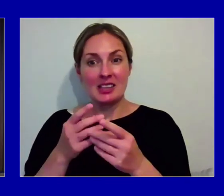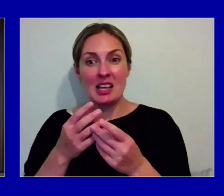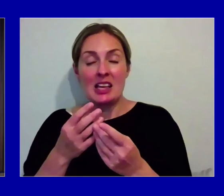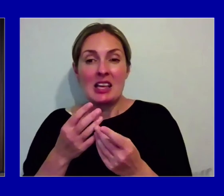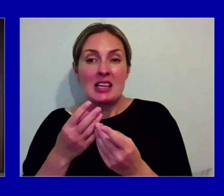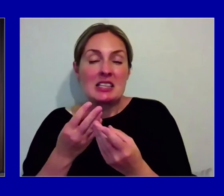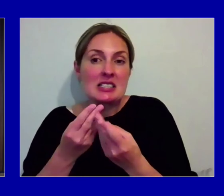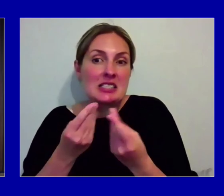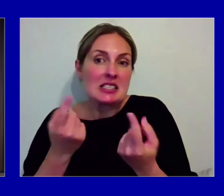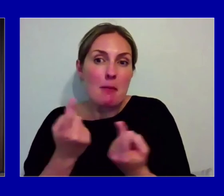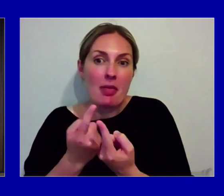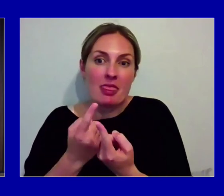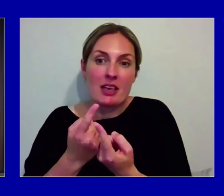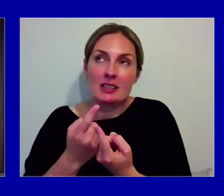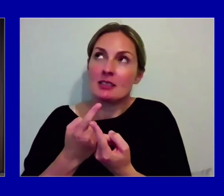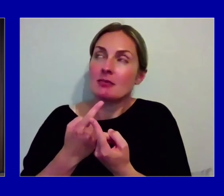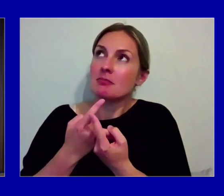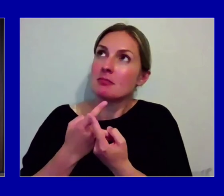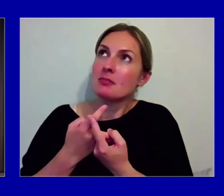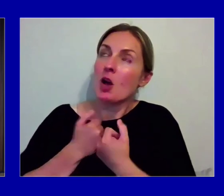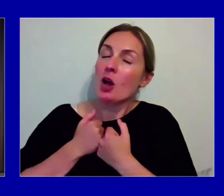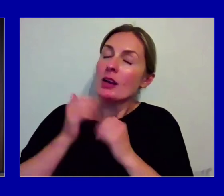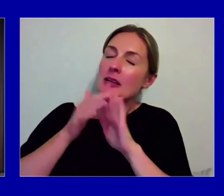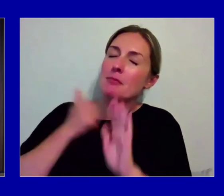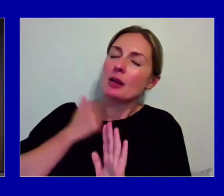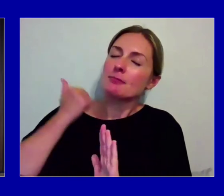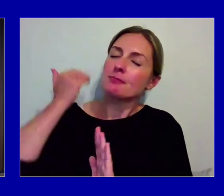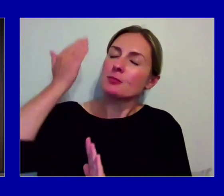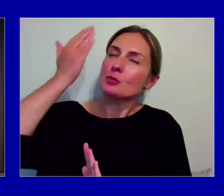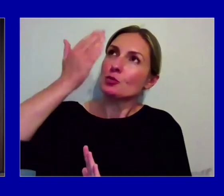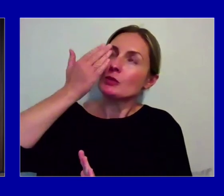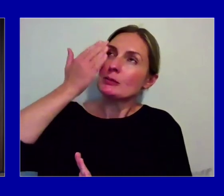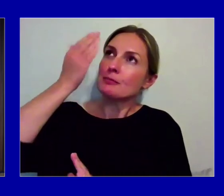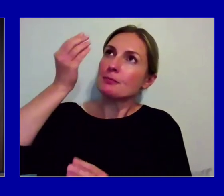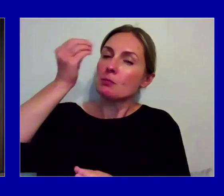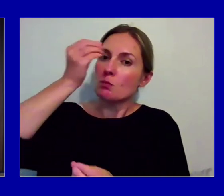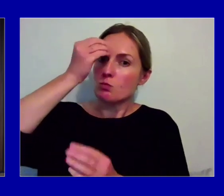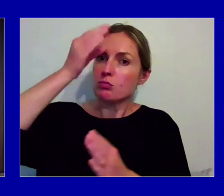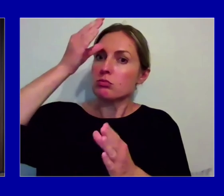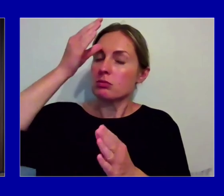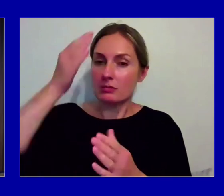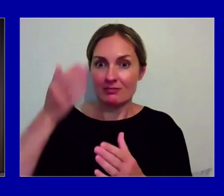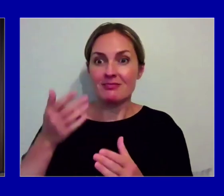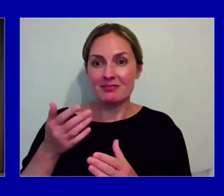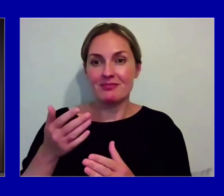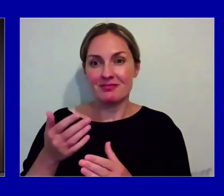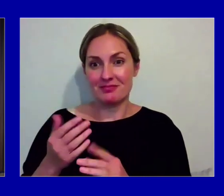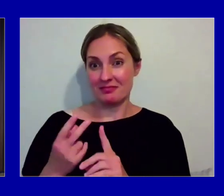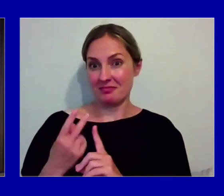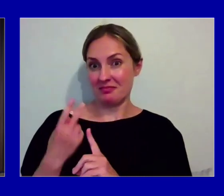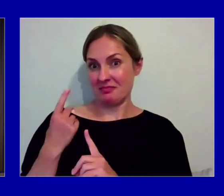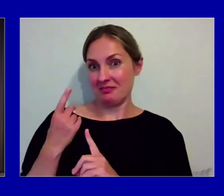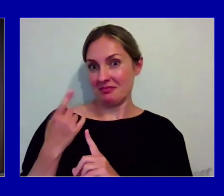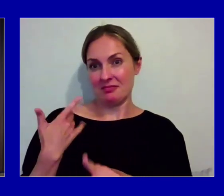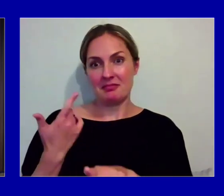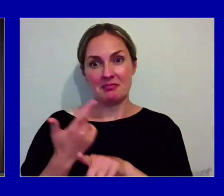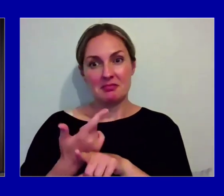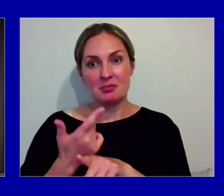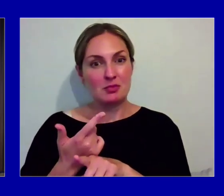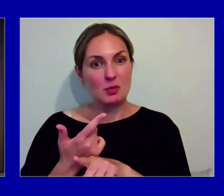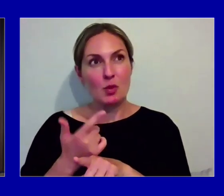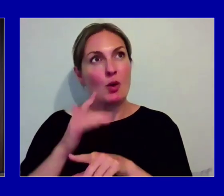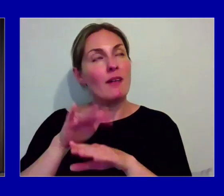just come. And, um, I was speaking with one of the aunties last week at our emu workshop and uncle was there. Um, and sometimes things just